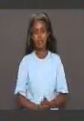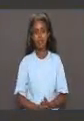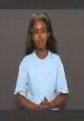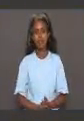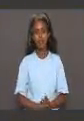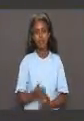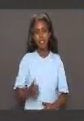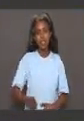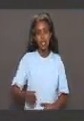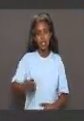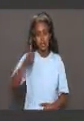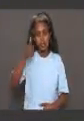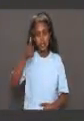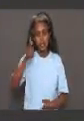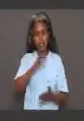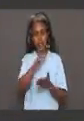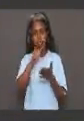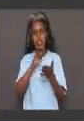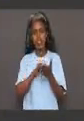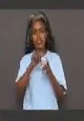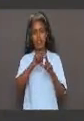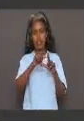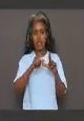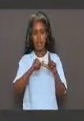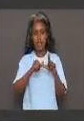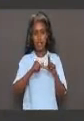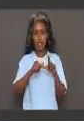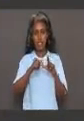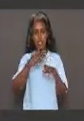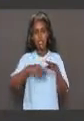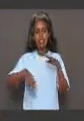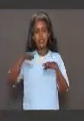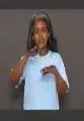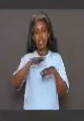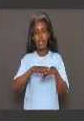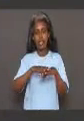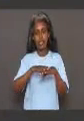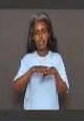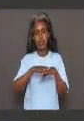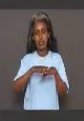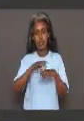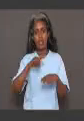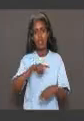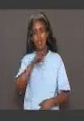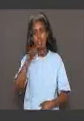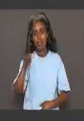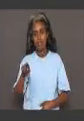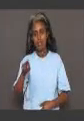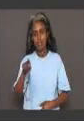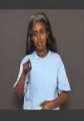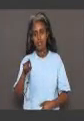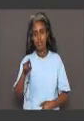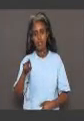The measure of a central angle subtended by an arc